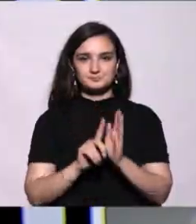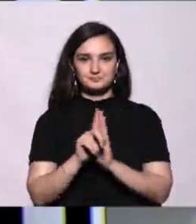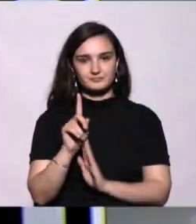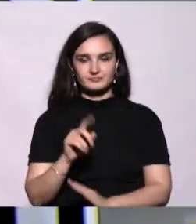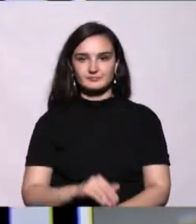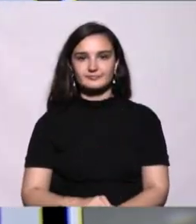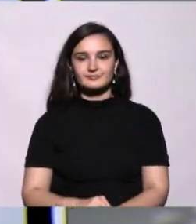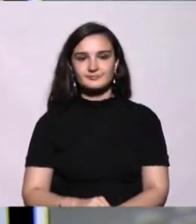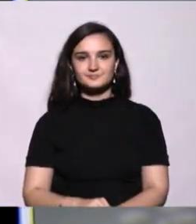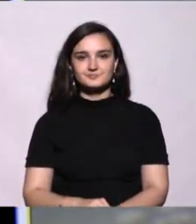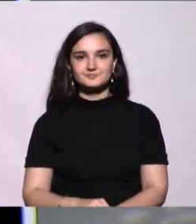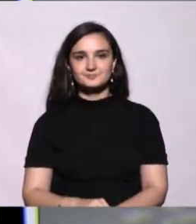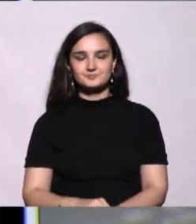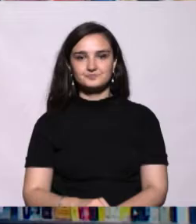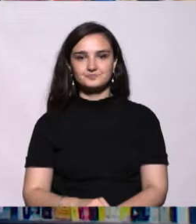start.